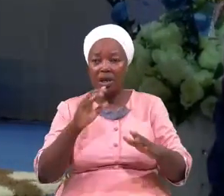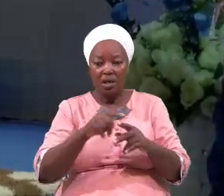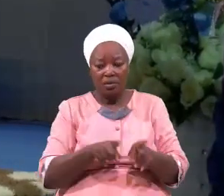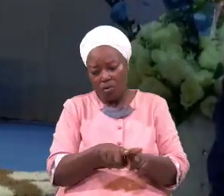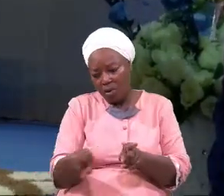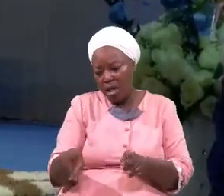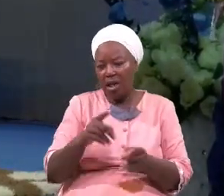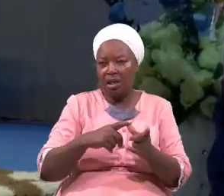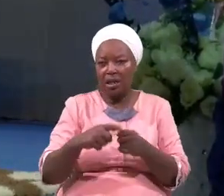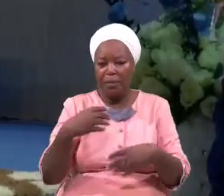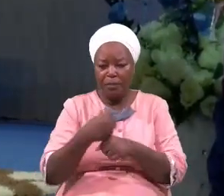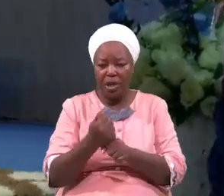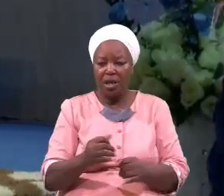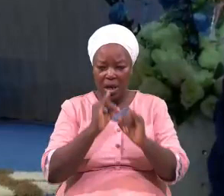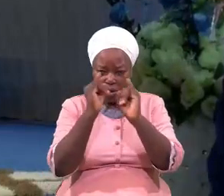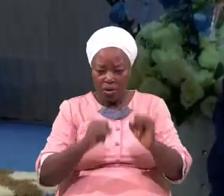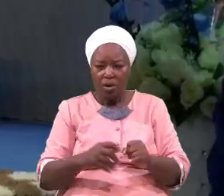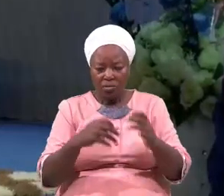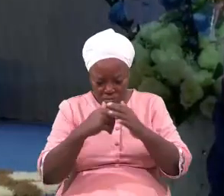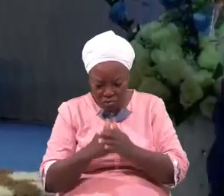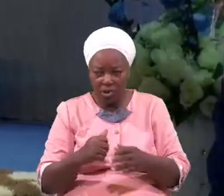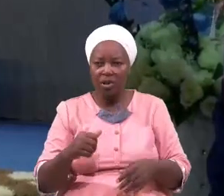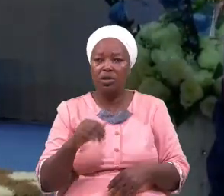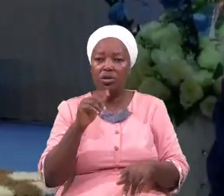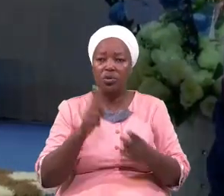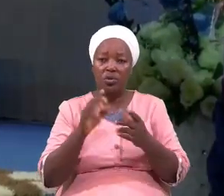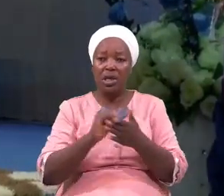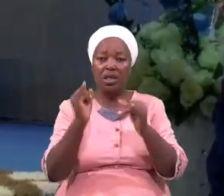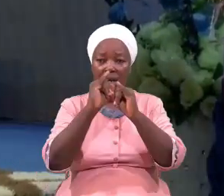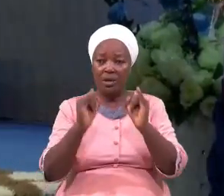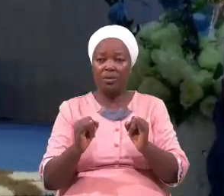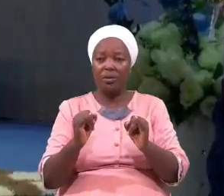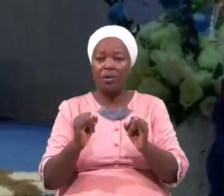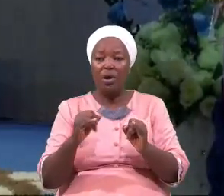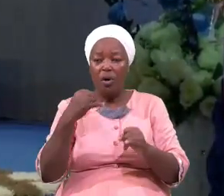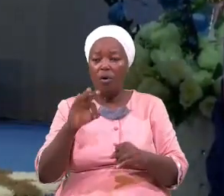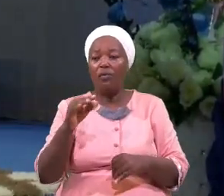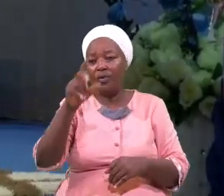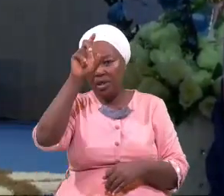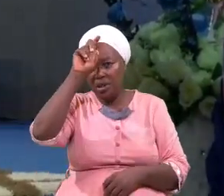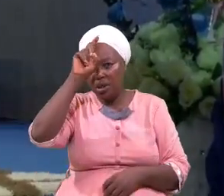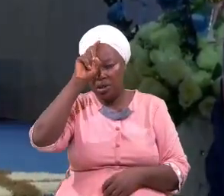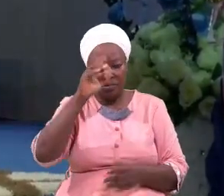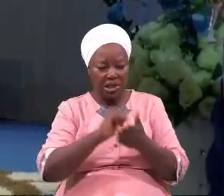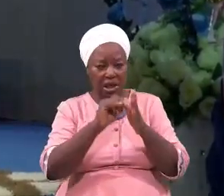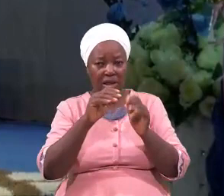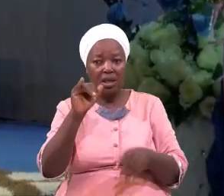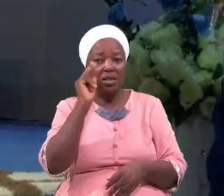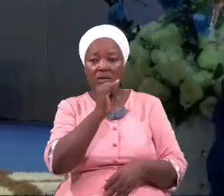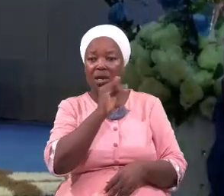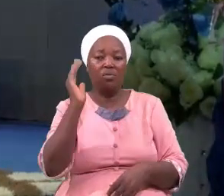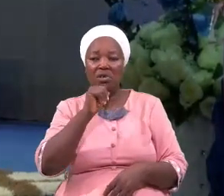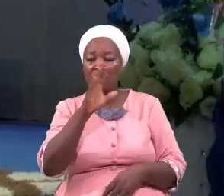made a shrine bowing down to the idol of Egypt, he will not be saved, because